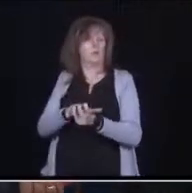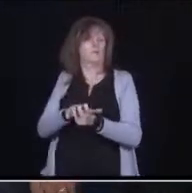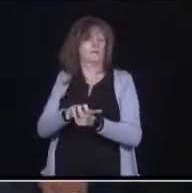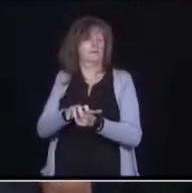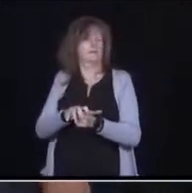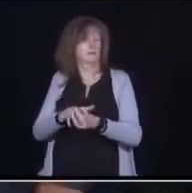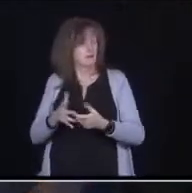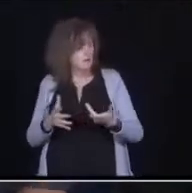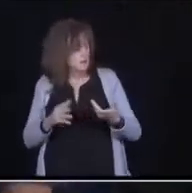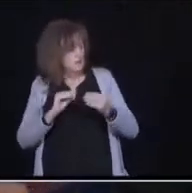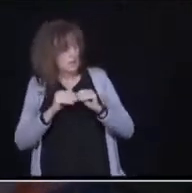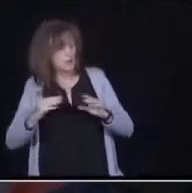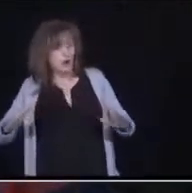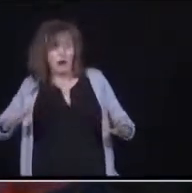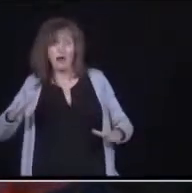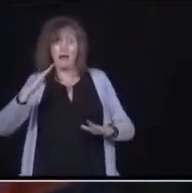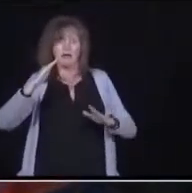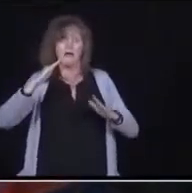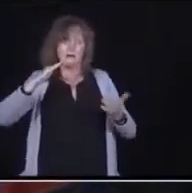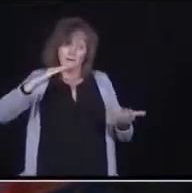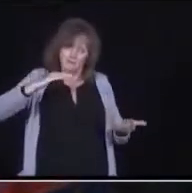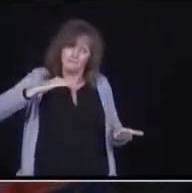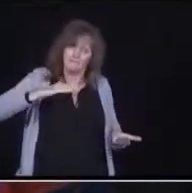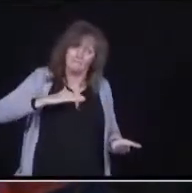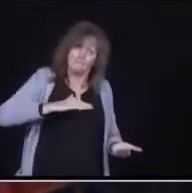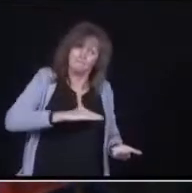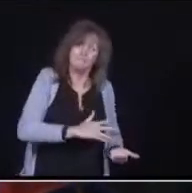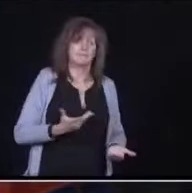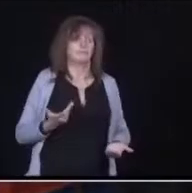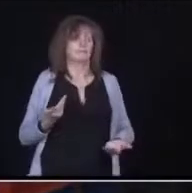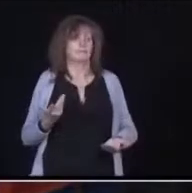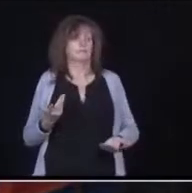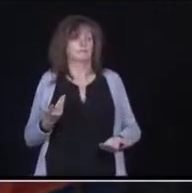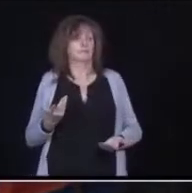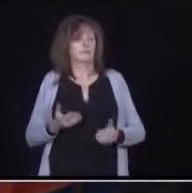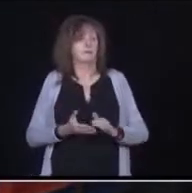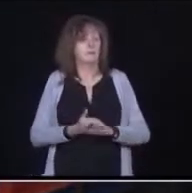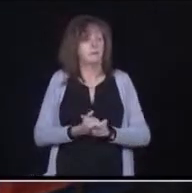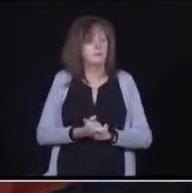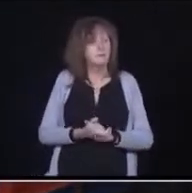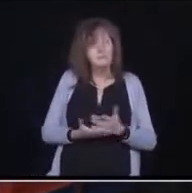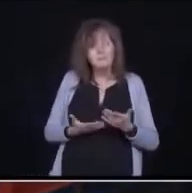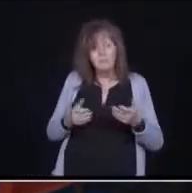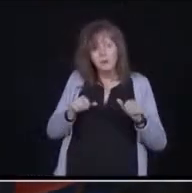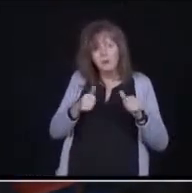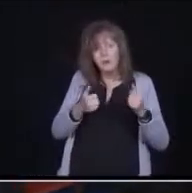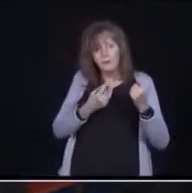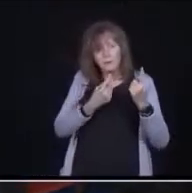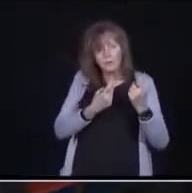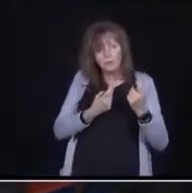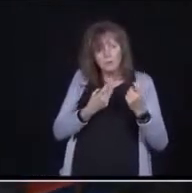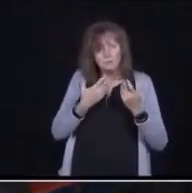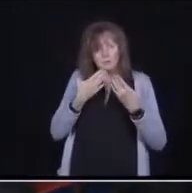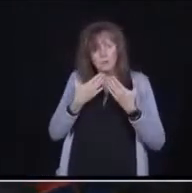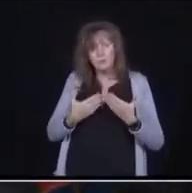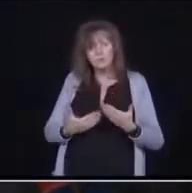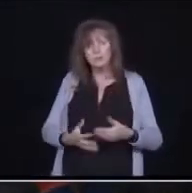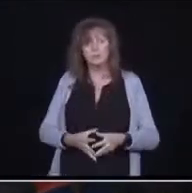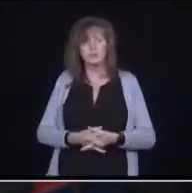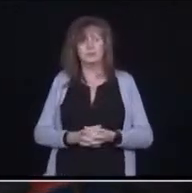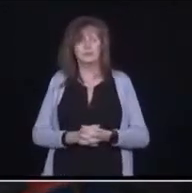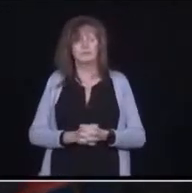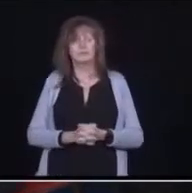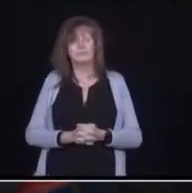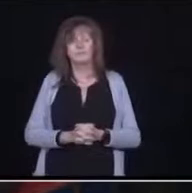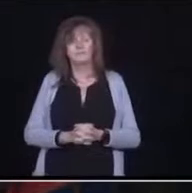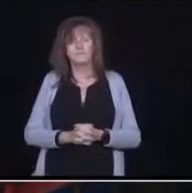you. Next question. That's great. Well, first of all, Your next thank question you. comes from- I think Sorry. I think everyone needs to